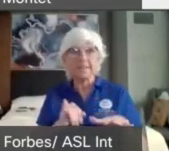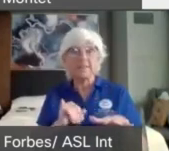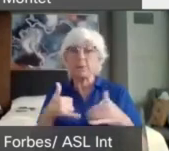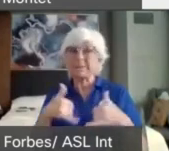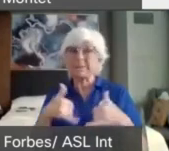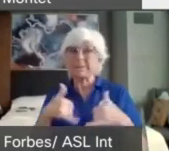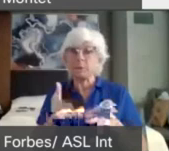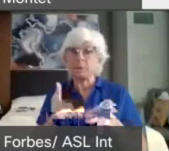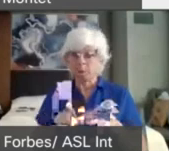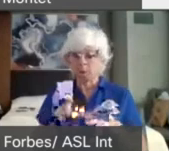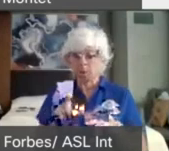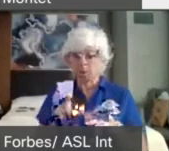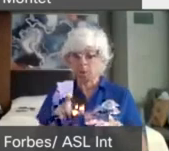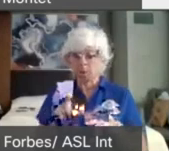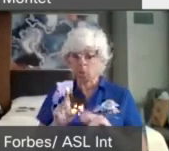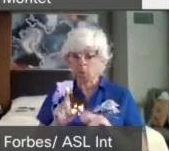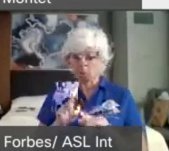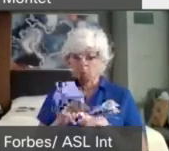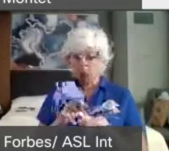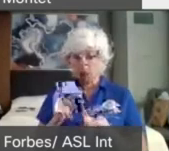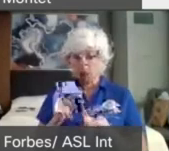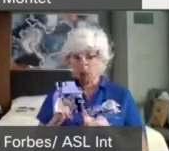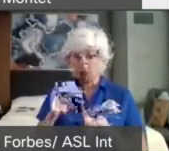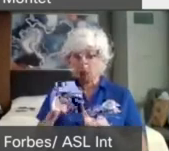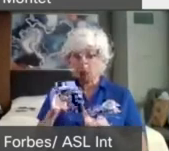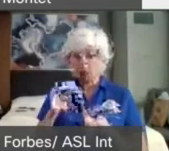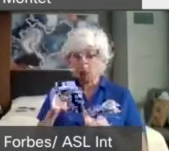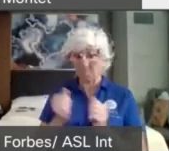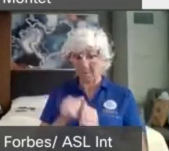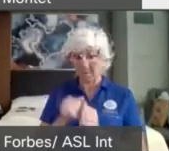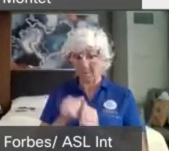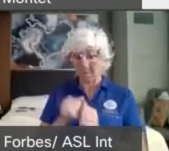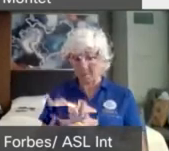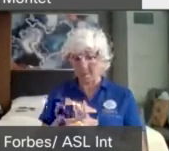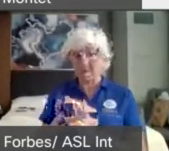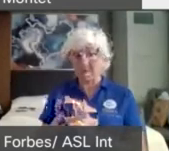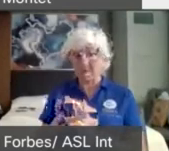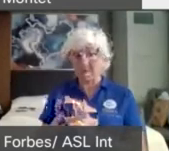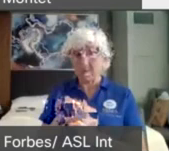claim with my insurance company in order to apply for FEMA and SBA?